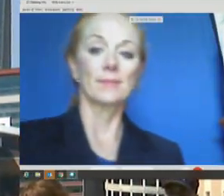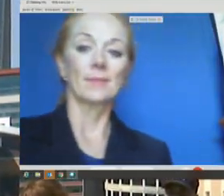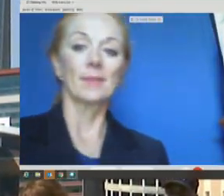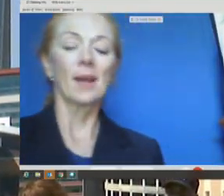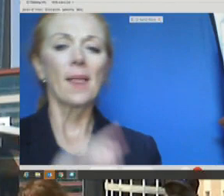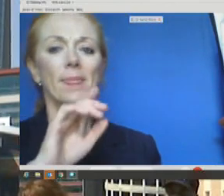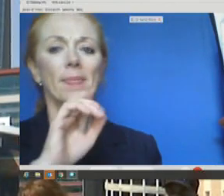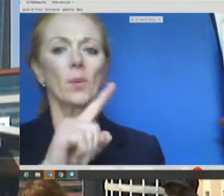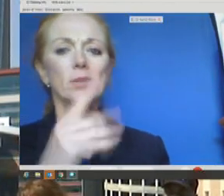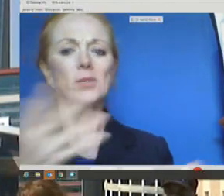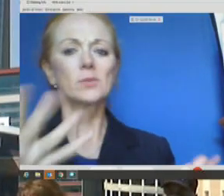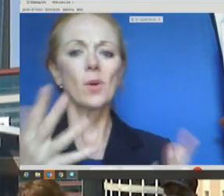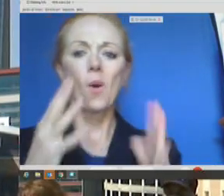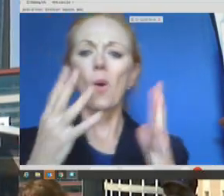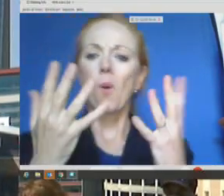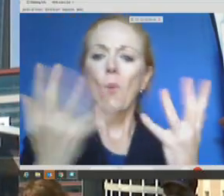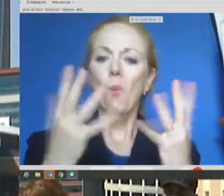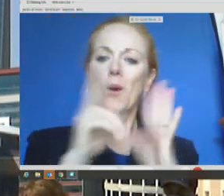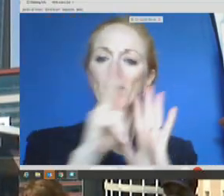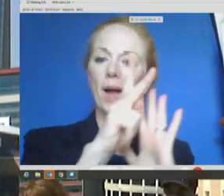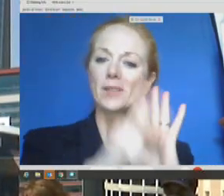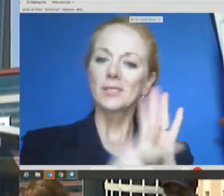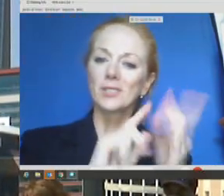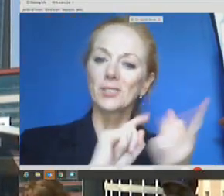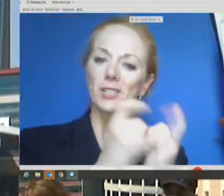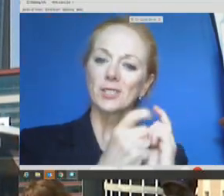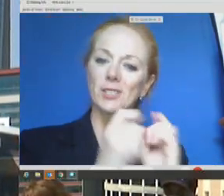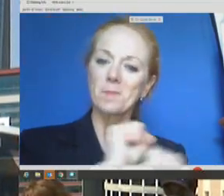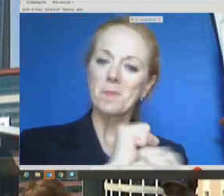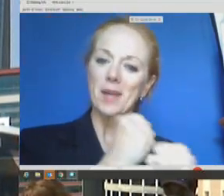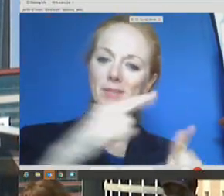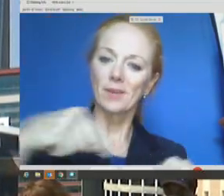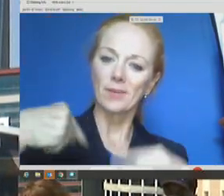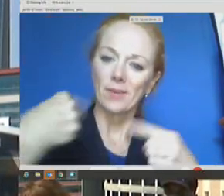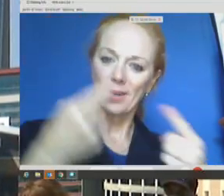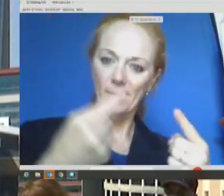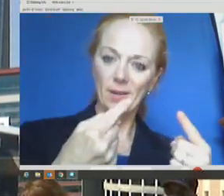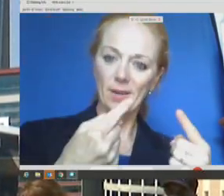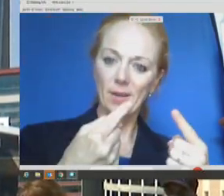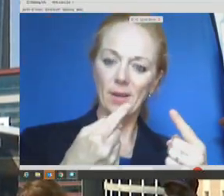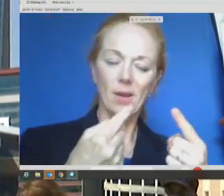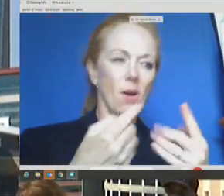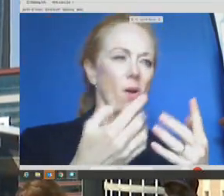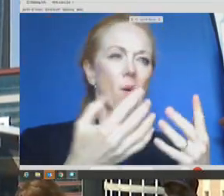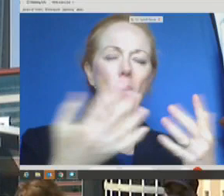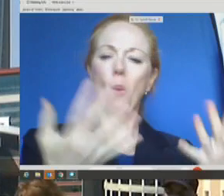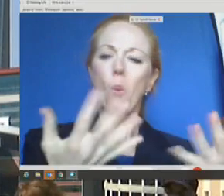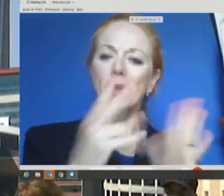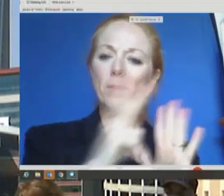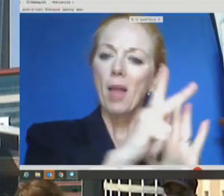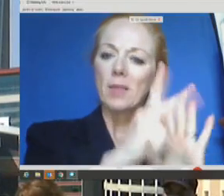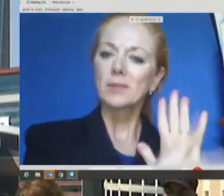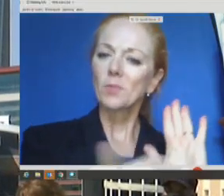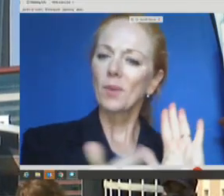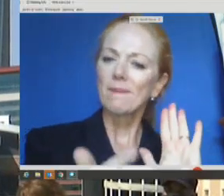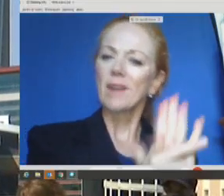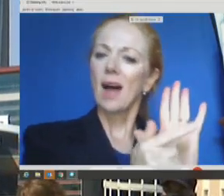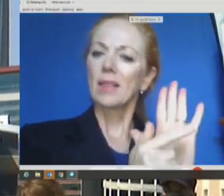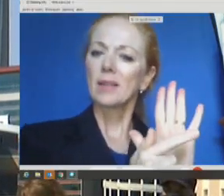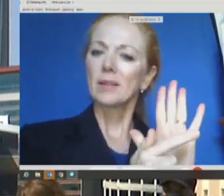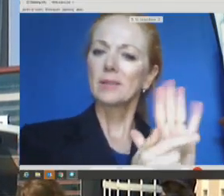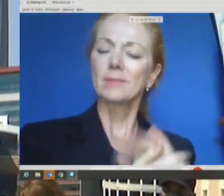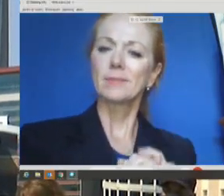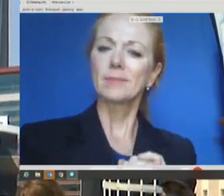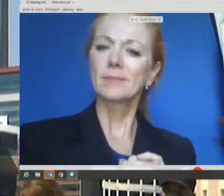policy changes have been made, and what policies were violated as a result of this? Policies were violated.